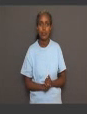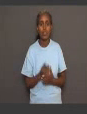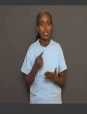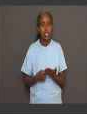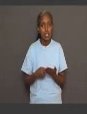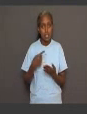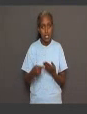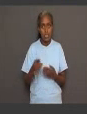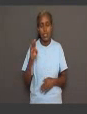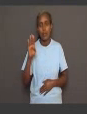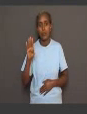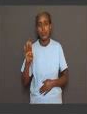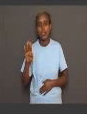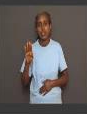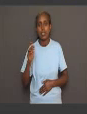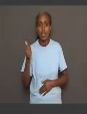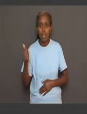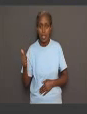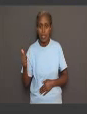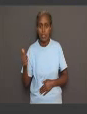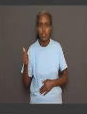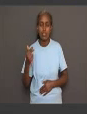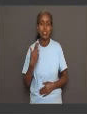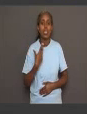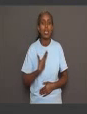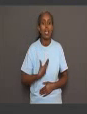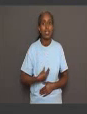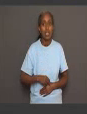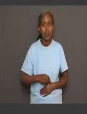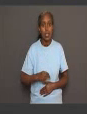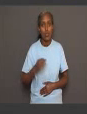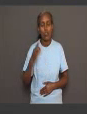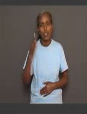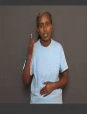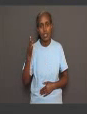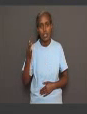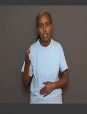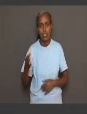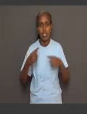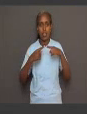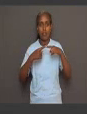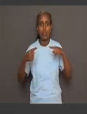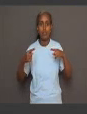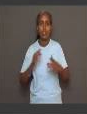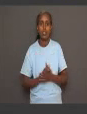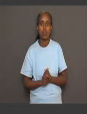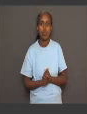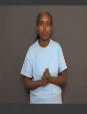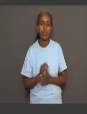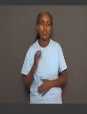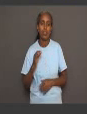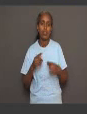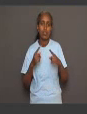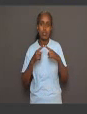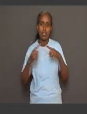then b, a is an element of the inverse of